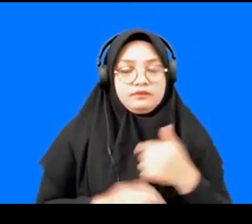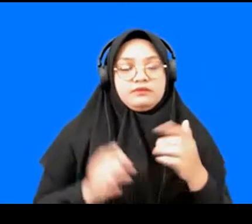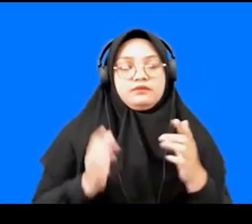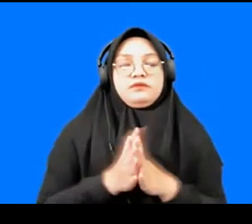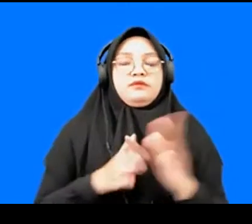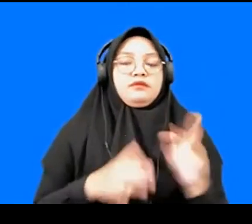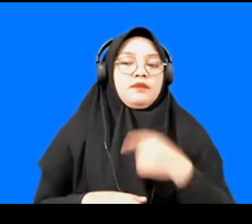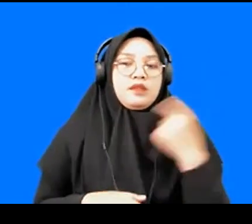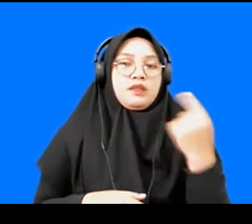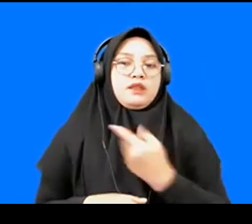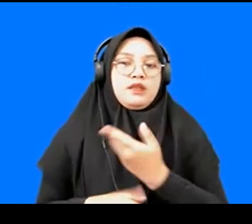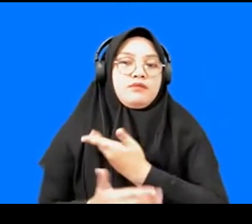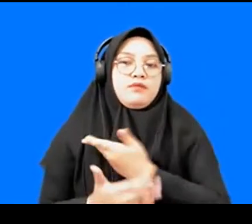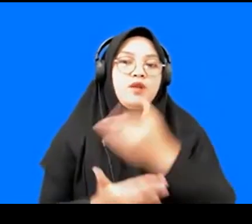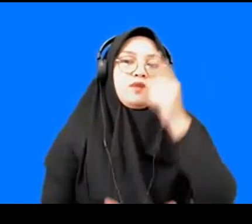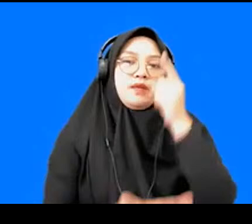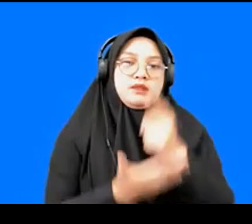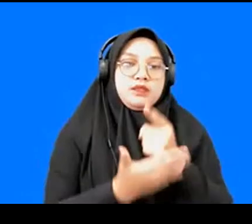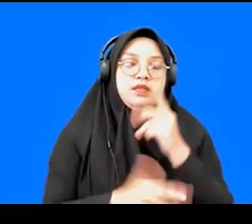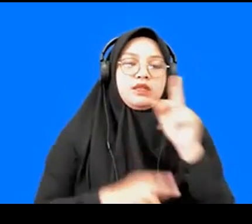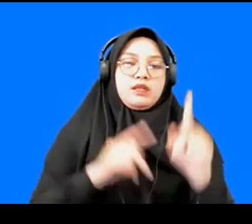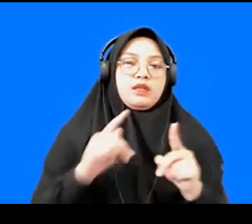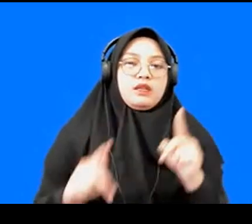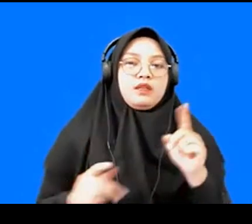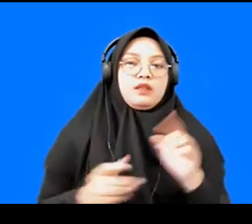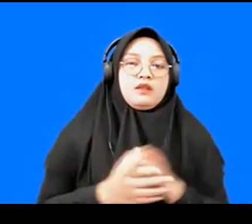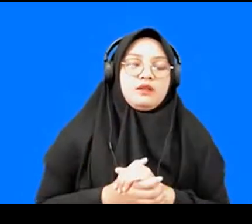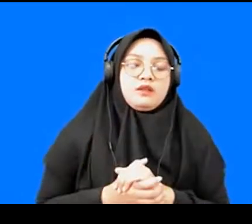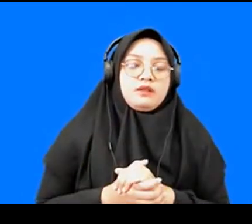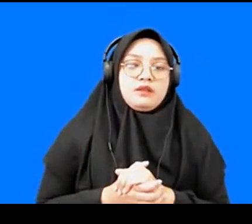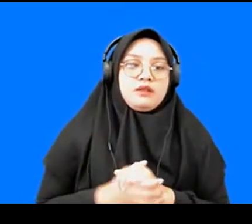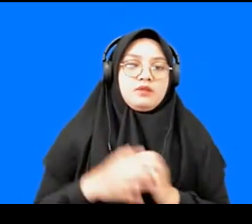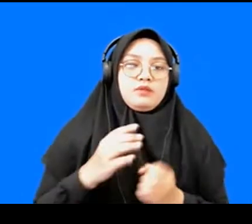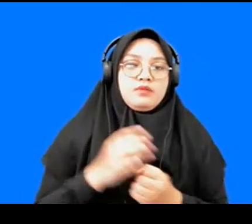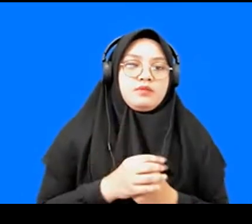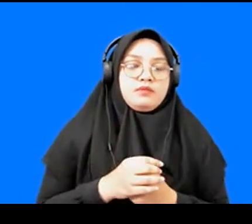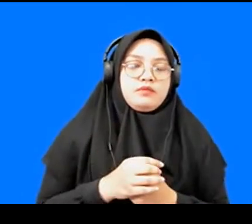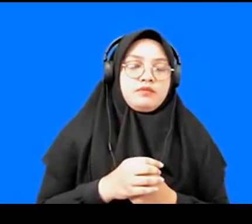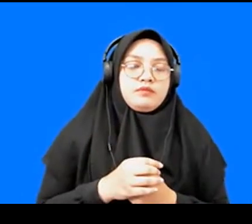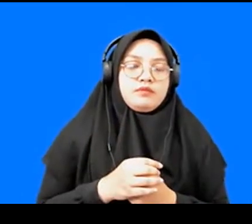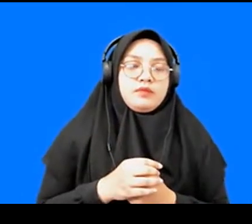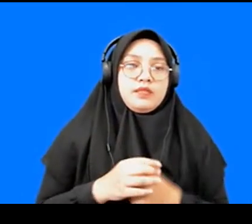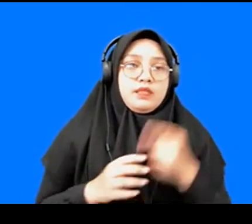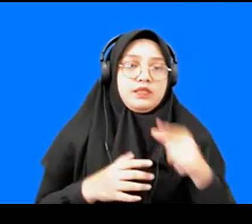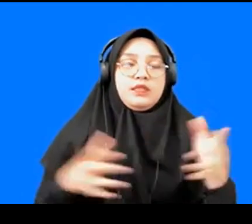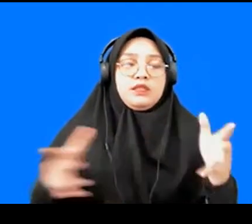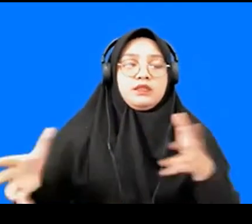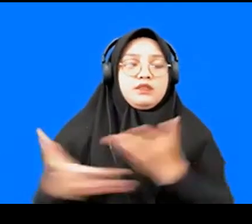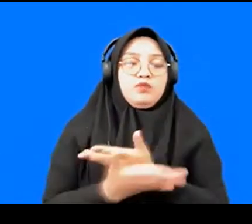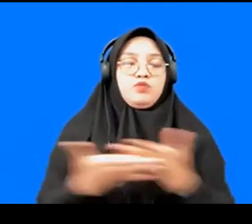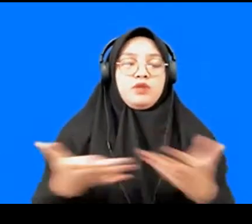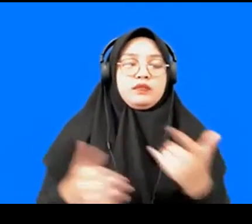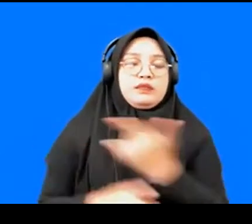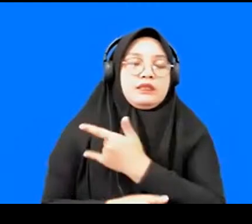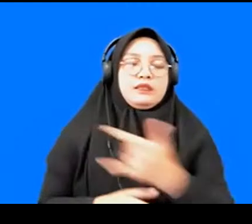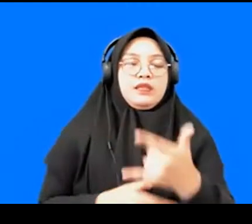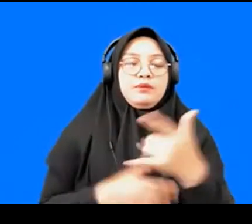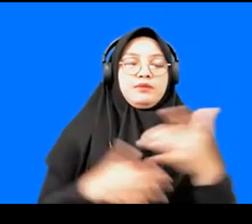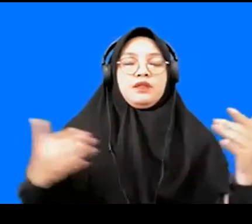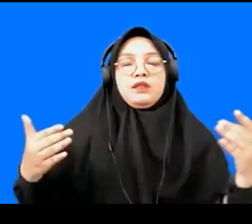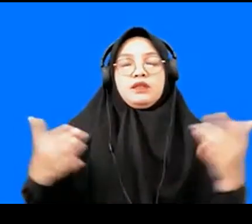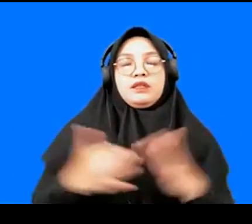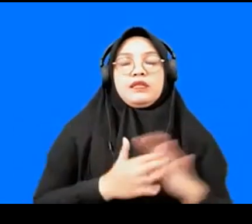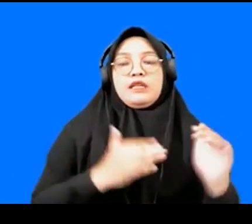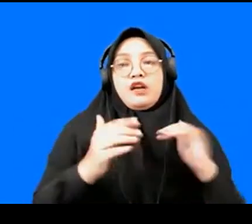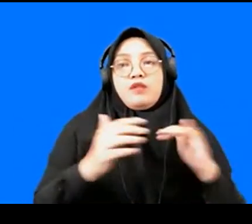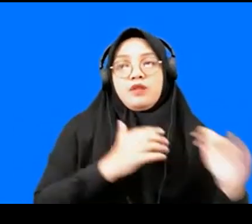interest is accommodated. In the regards to the wealth tax, to make sure that this wealth tax